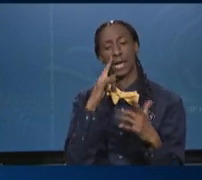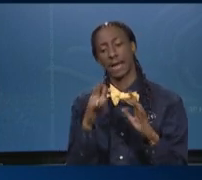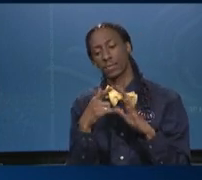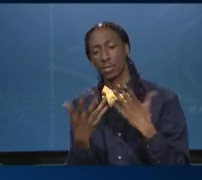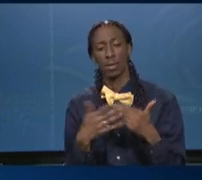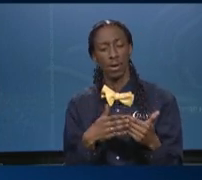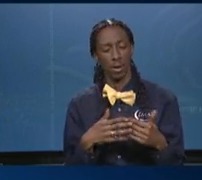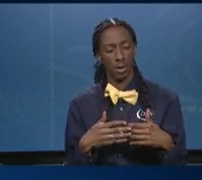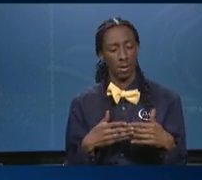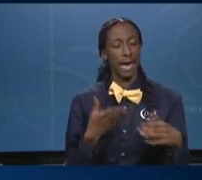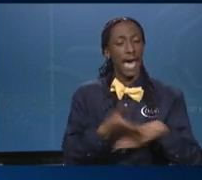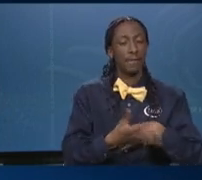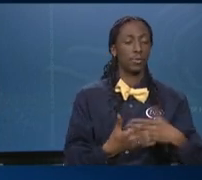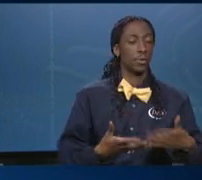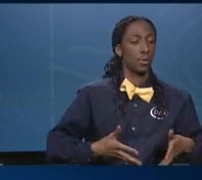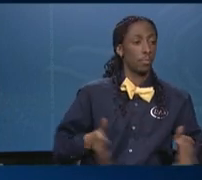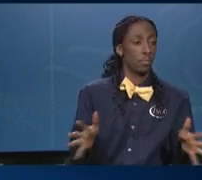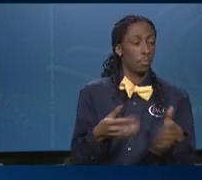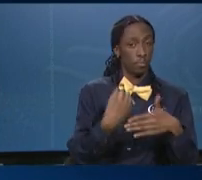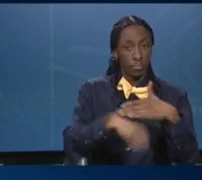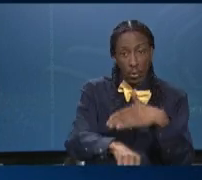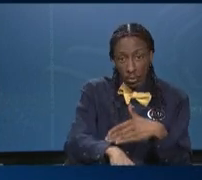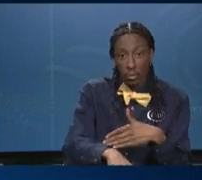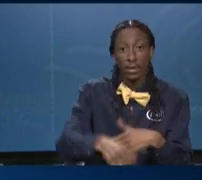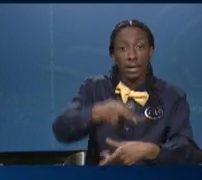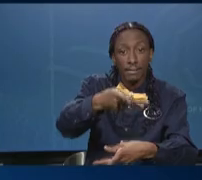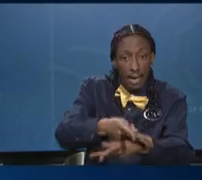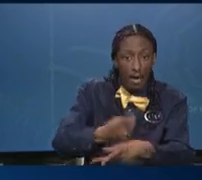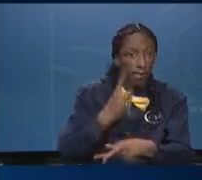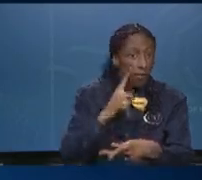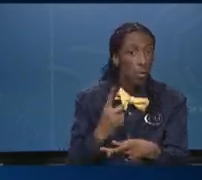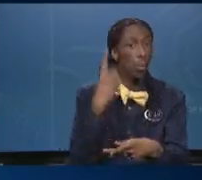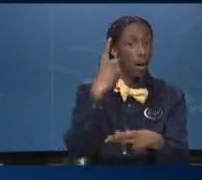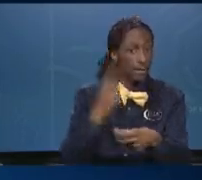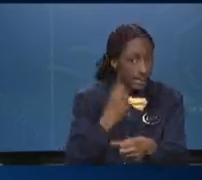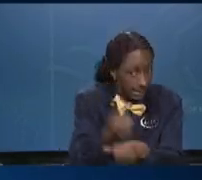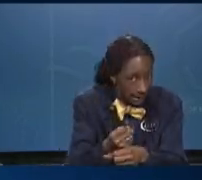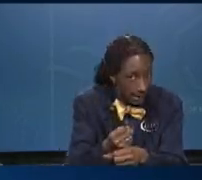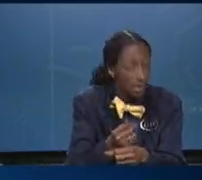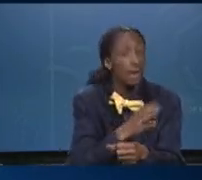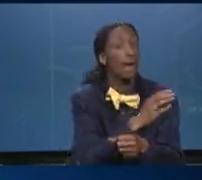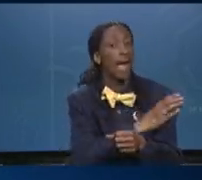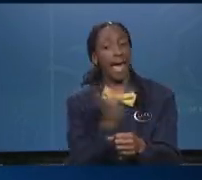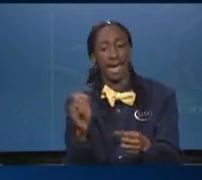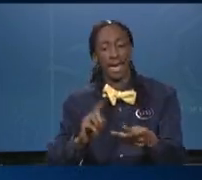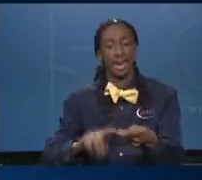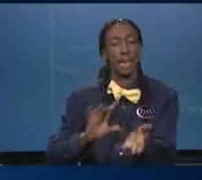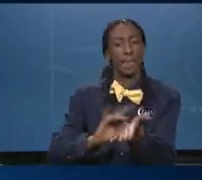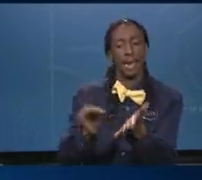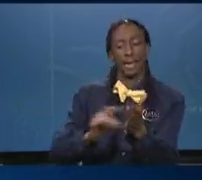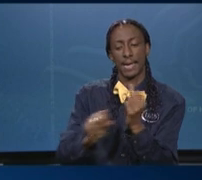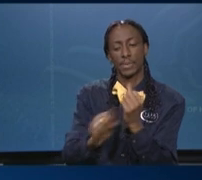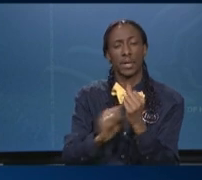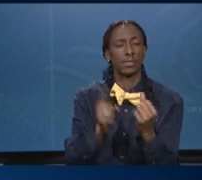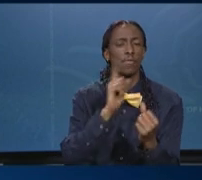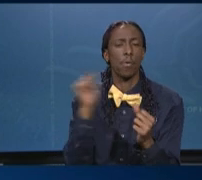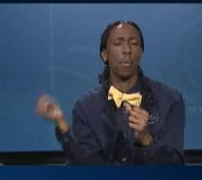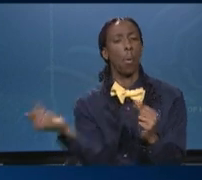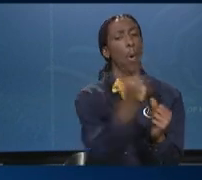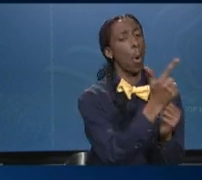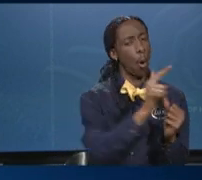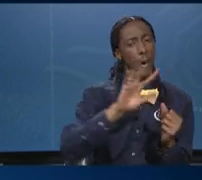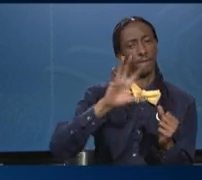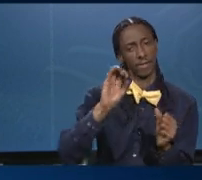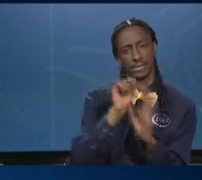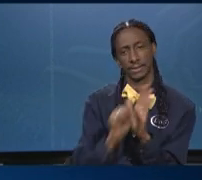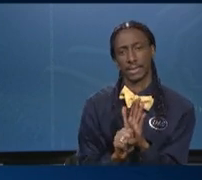postpartum Medicaid coverage for new moms and babes for the first full year, and we also have to look at Medicaid expansion in all 50 states.